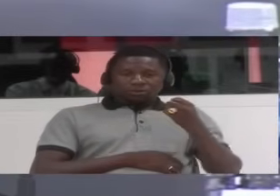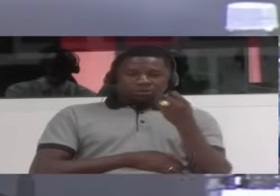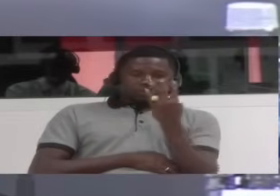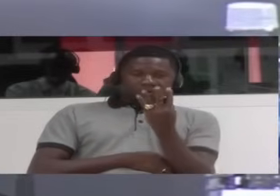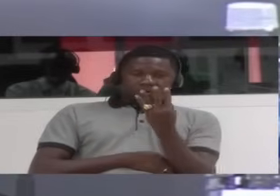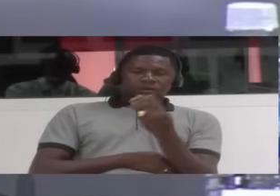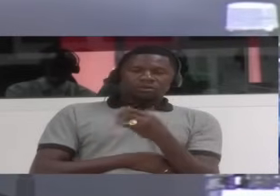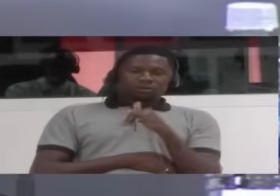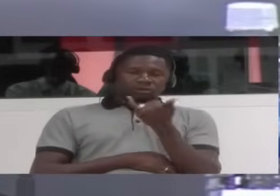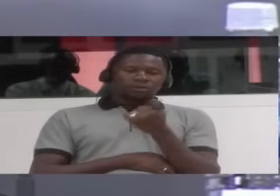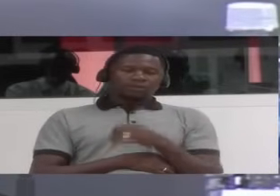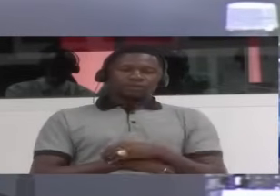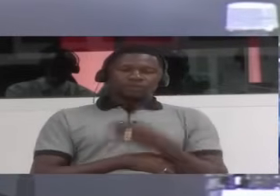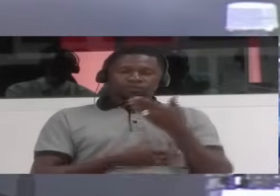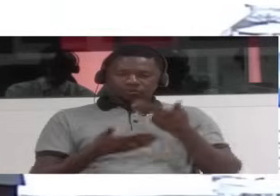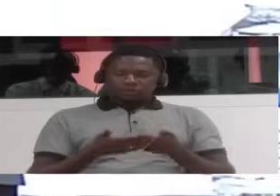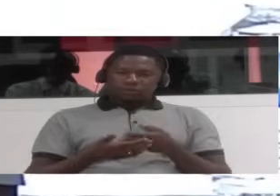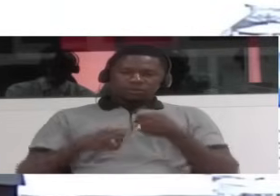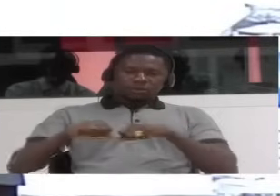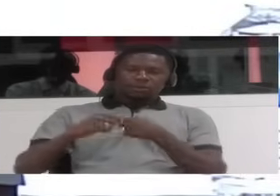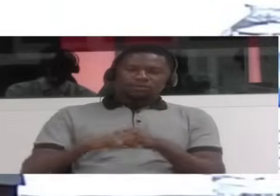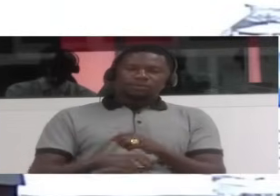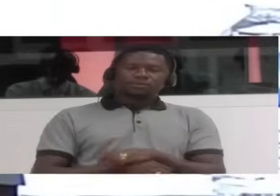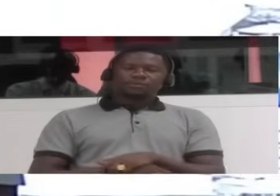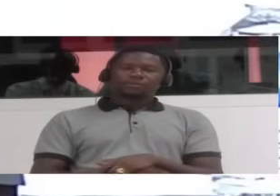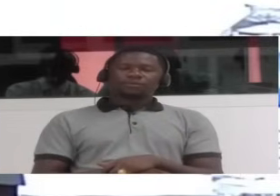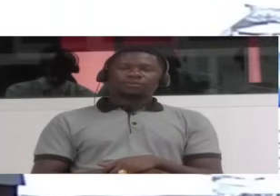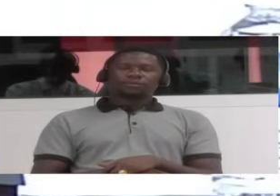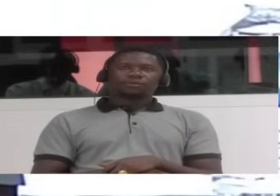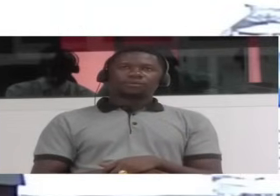right? Yes. That you finished the training. Yes.